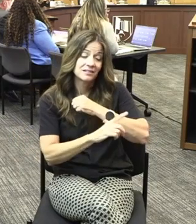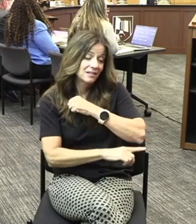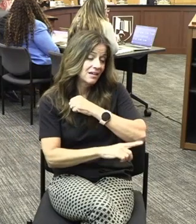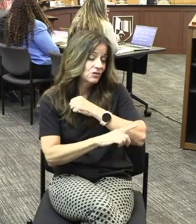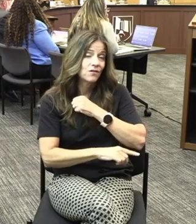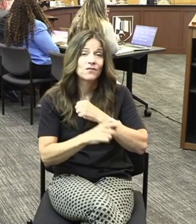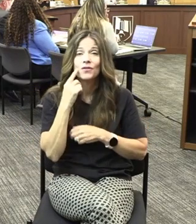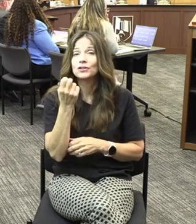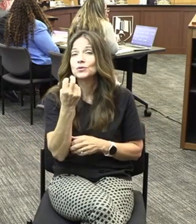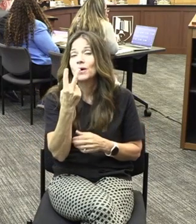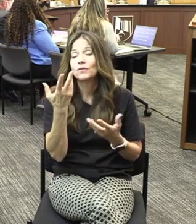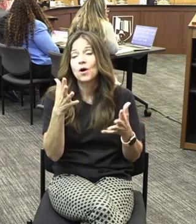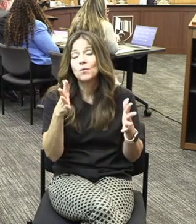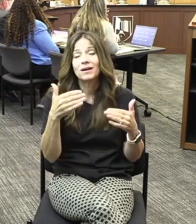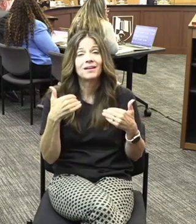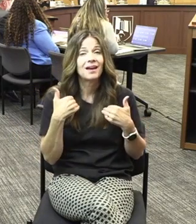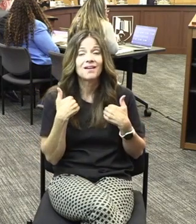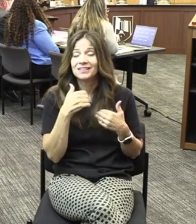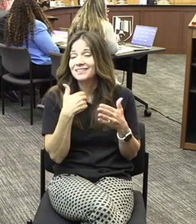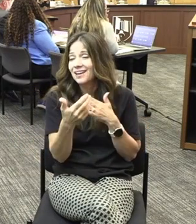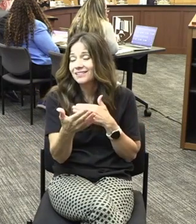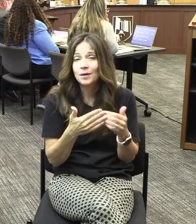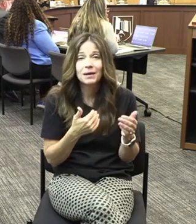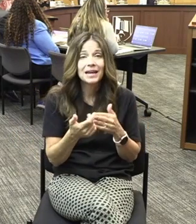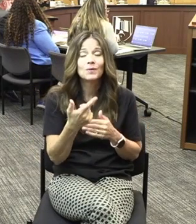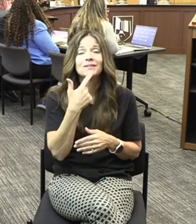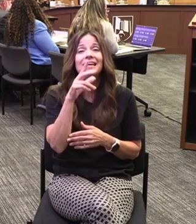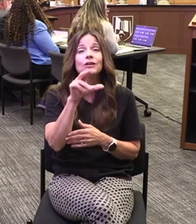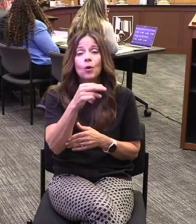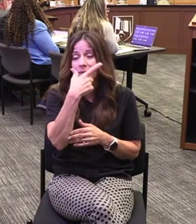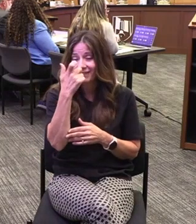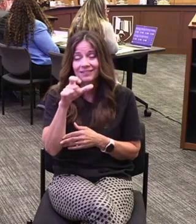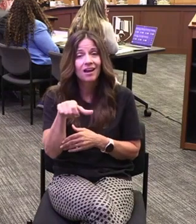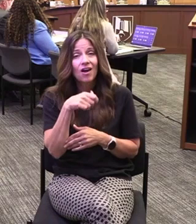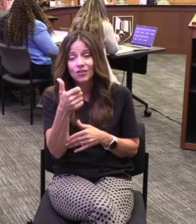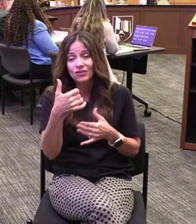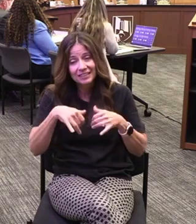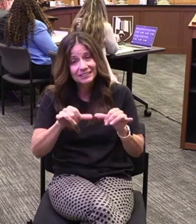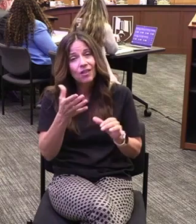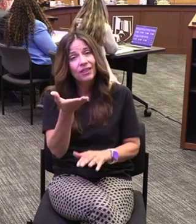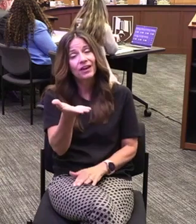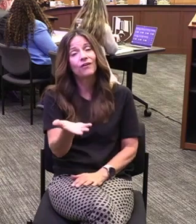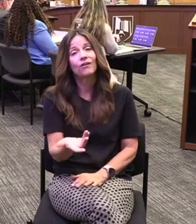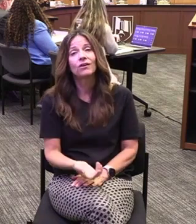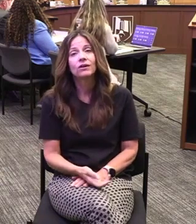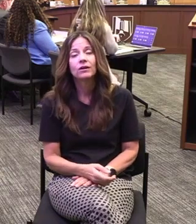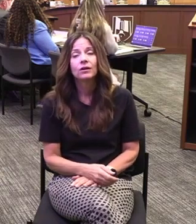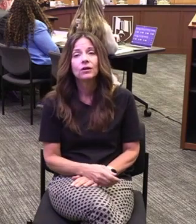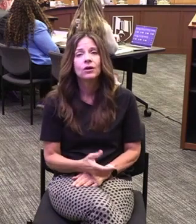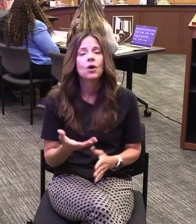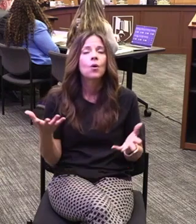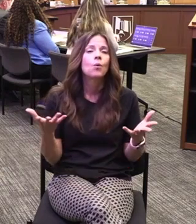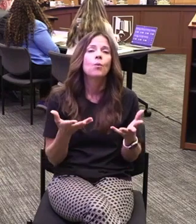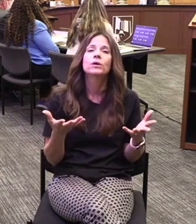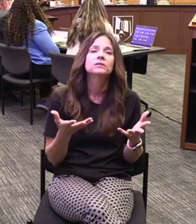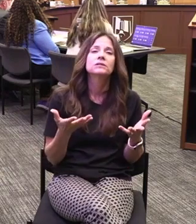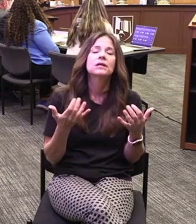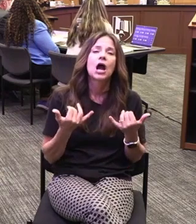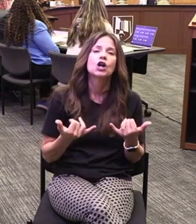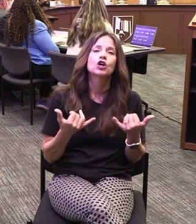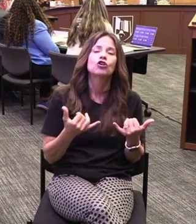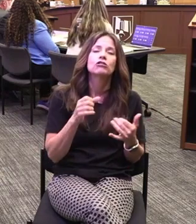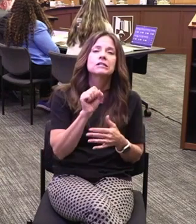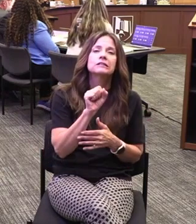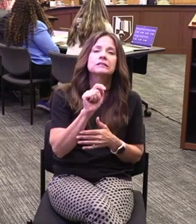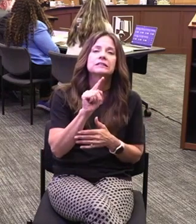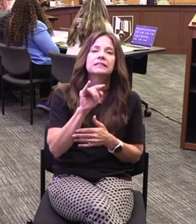12 we already have, I mean, it doesn't matter. I would say no because the others would still stand. So what is our current state in this